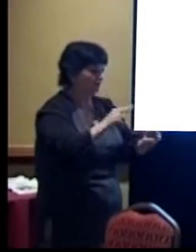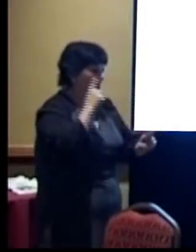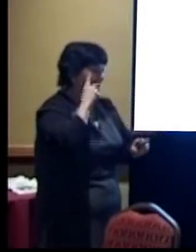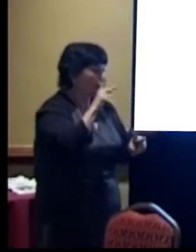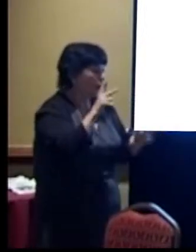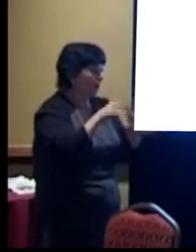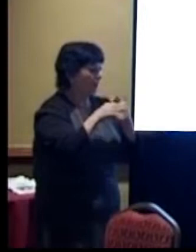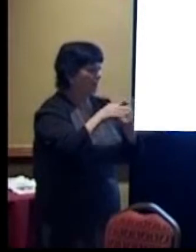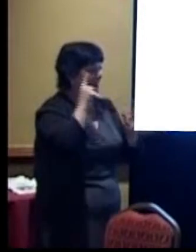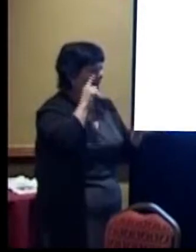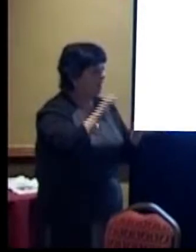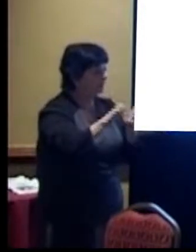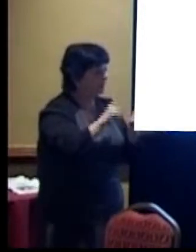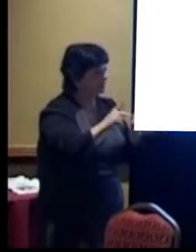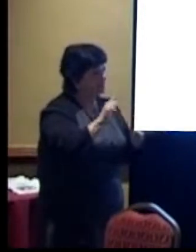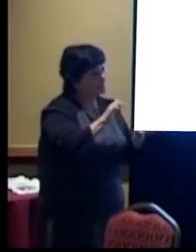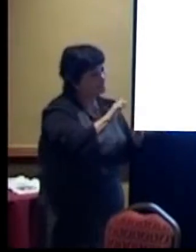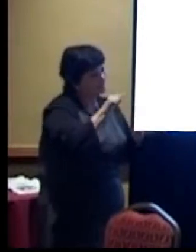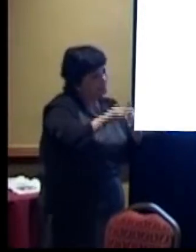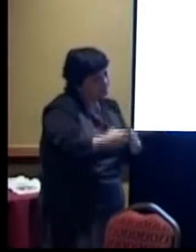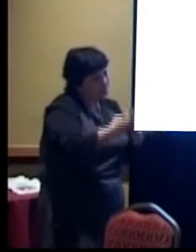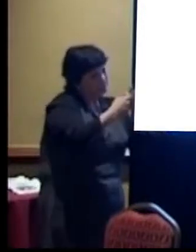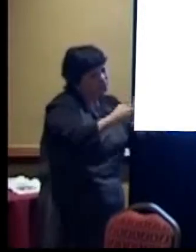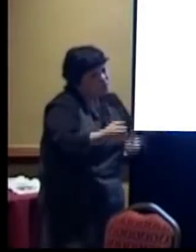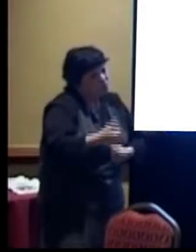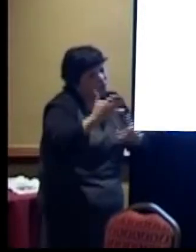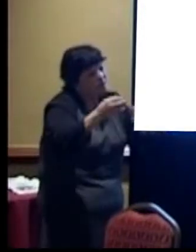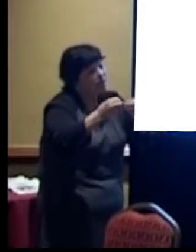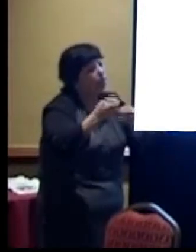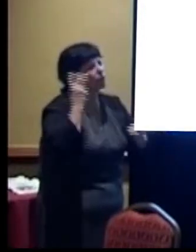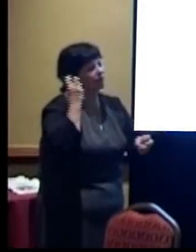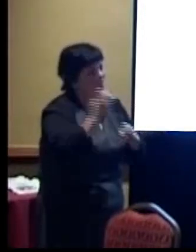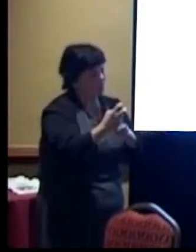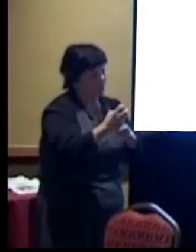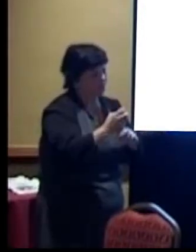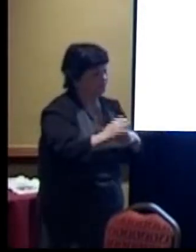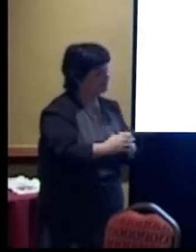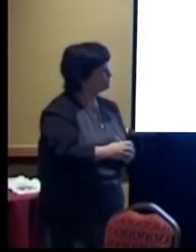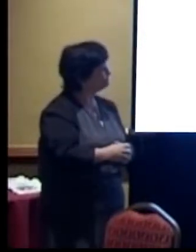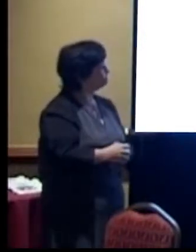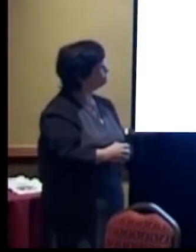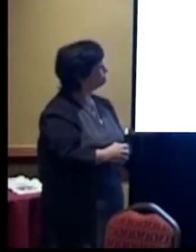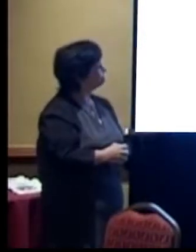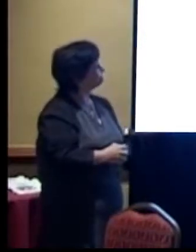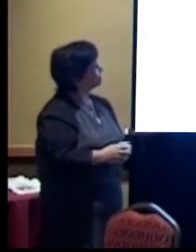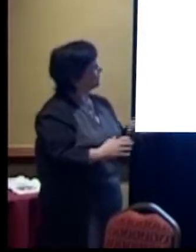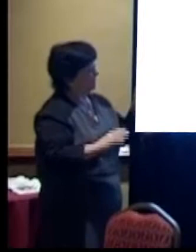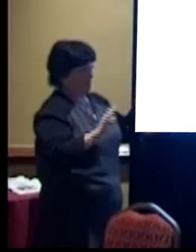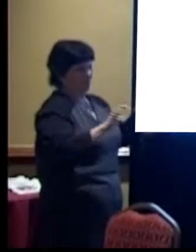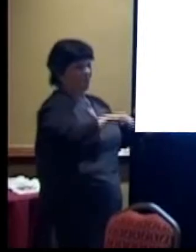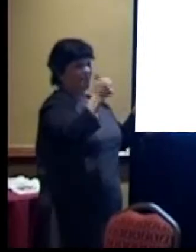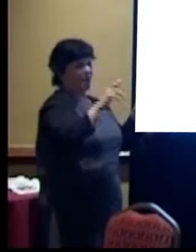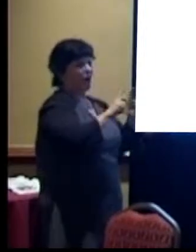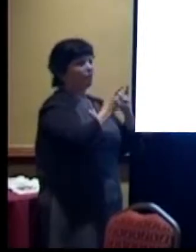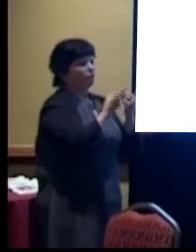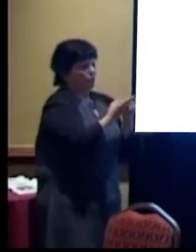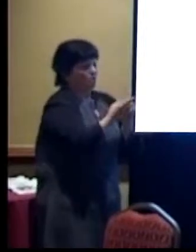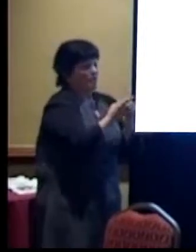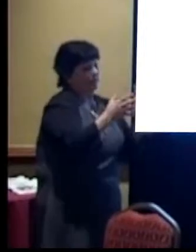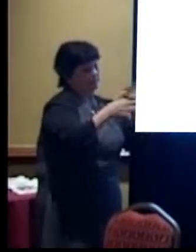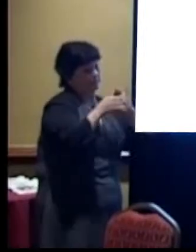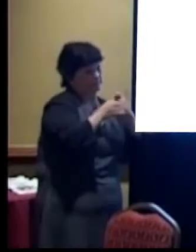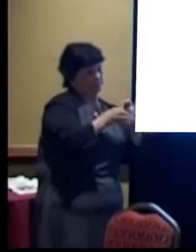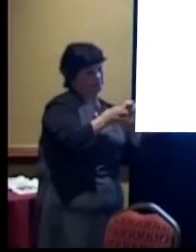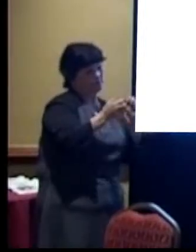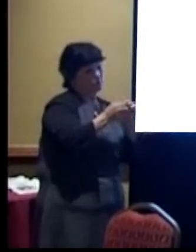the context and begins to cause them more difficulties. So the other domain has to